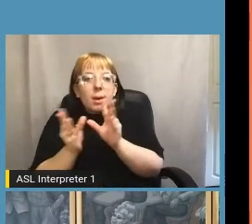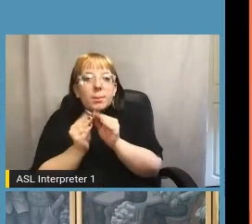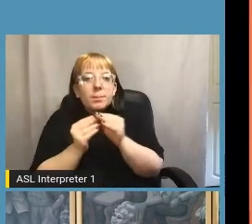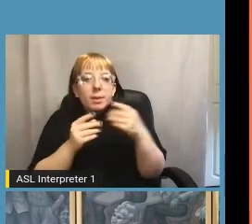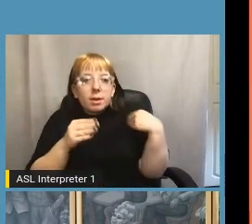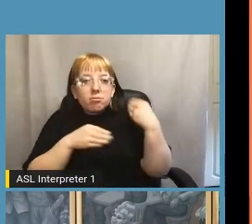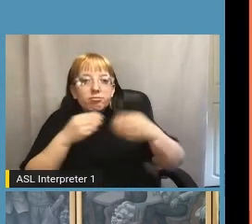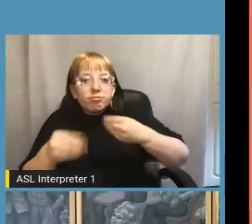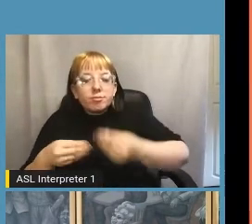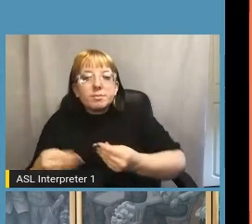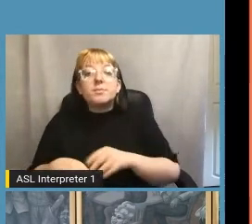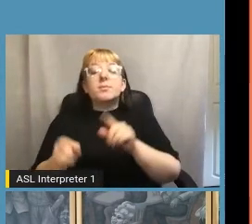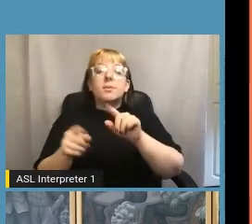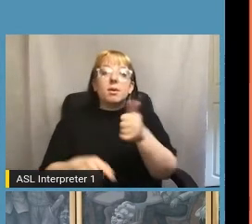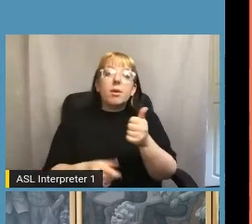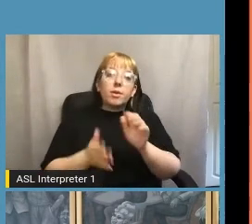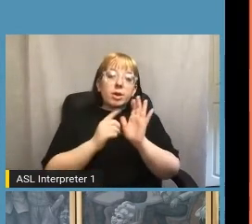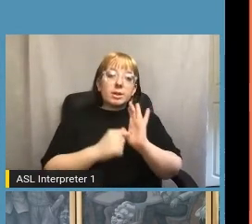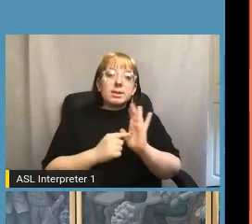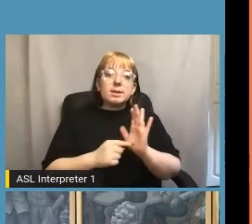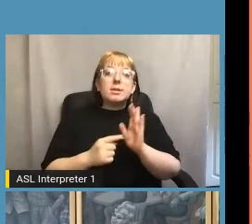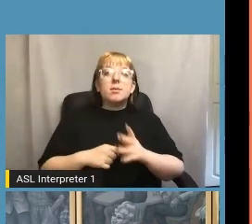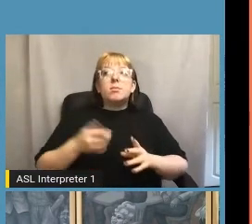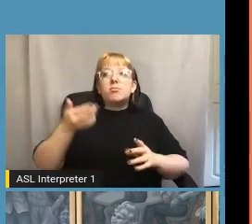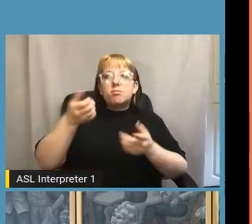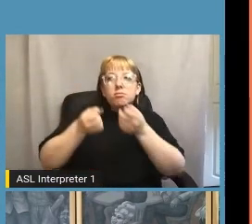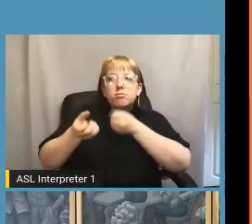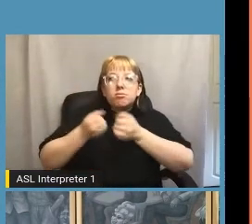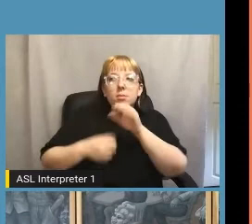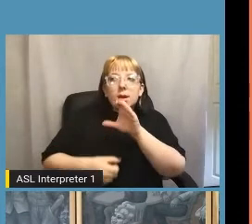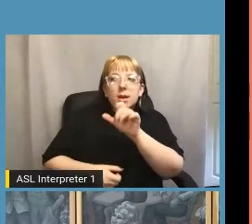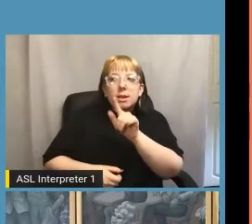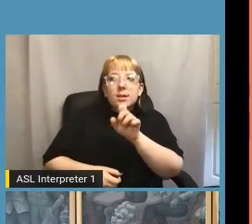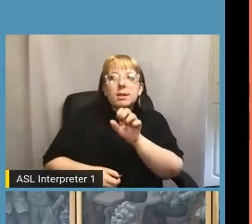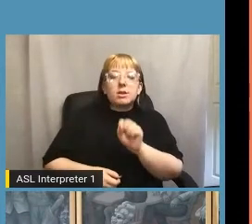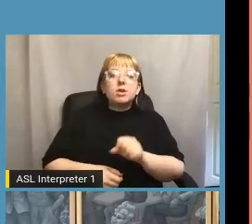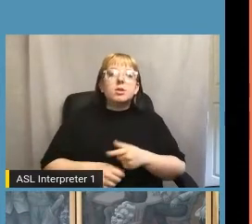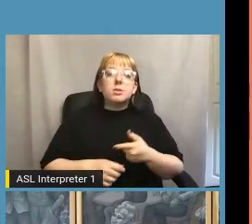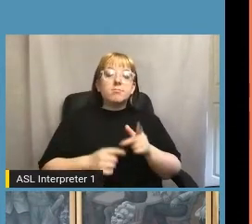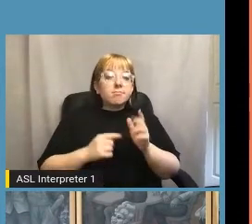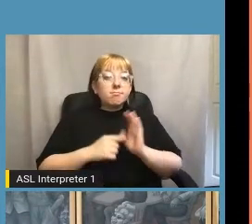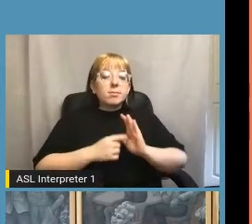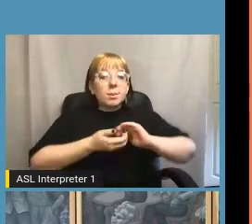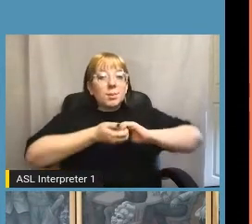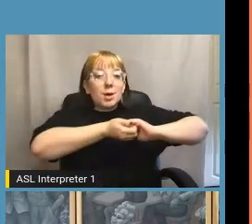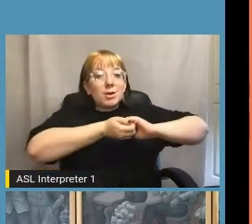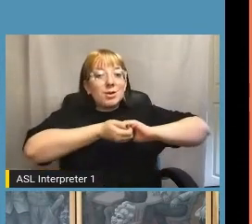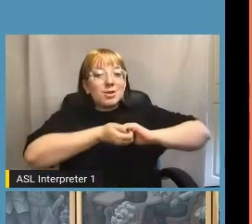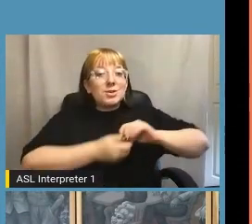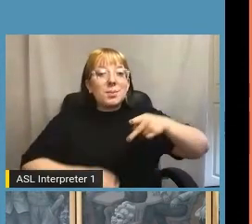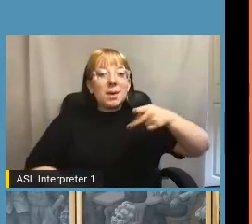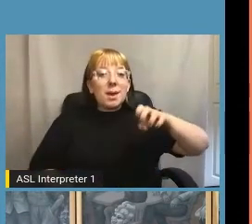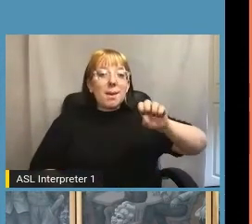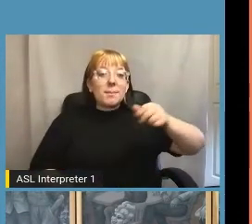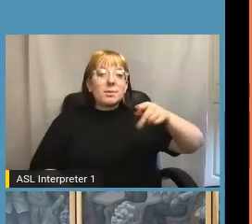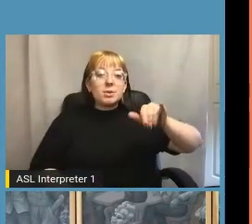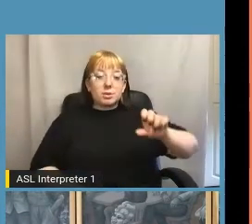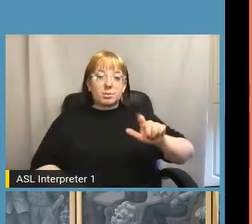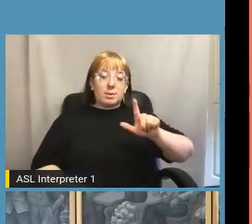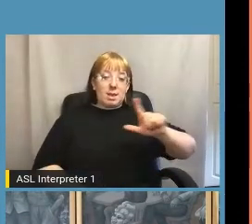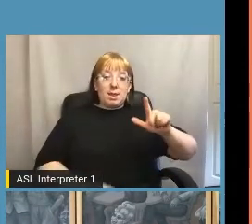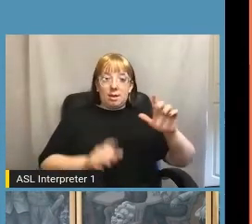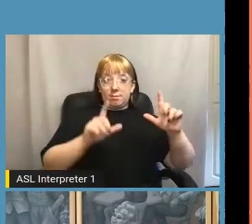Another example of drawing on collections for an archive is an example of a partnership episode. On the left, you can see a